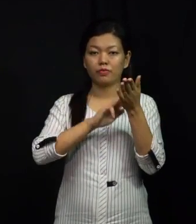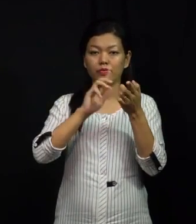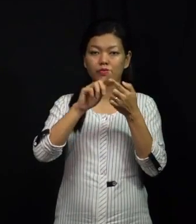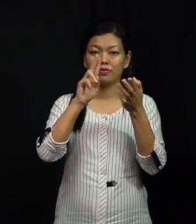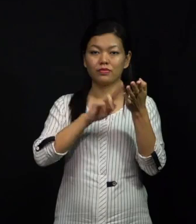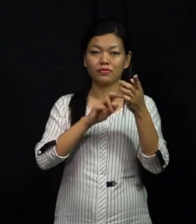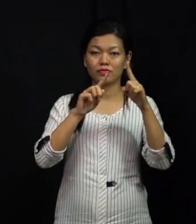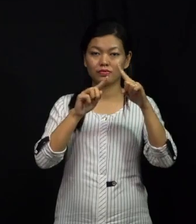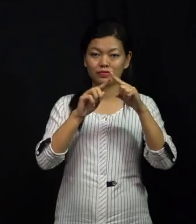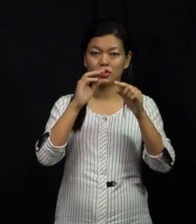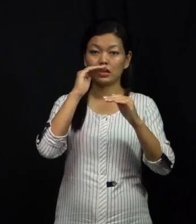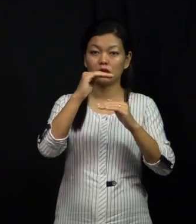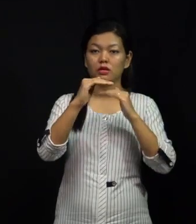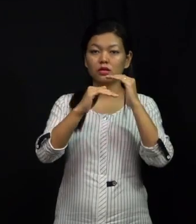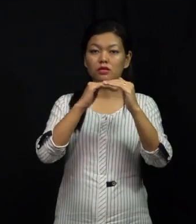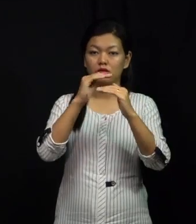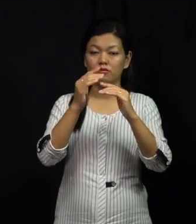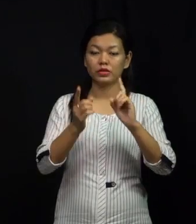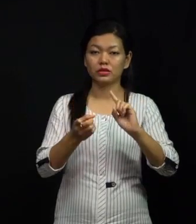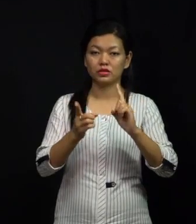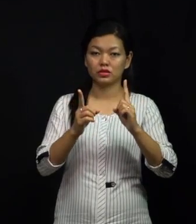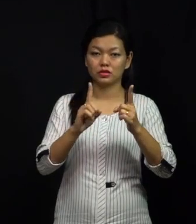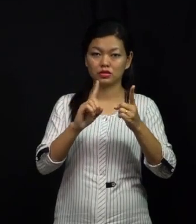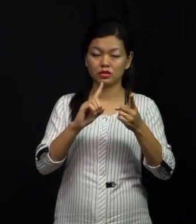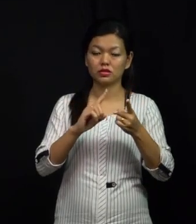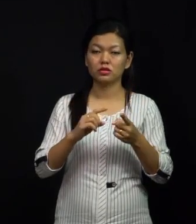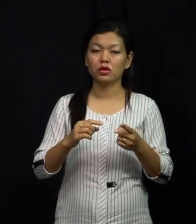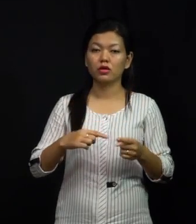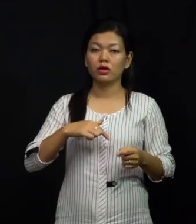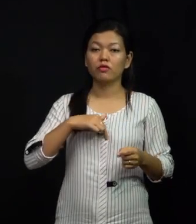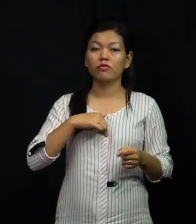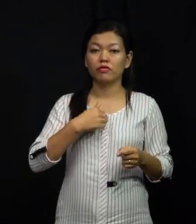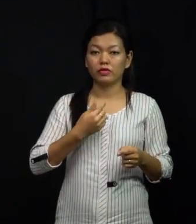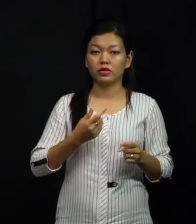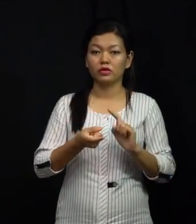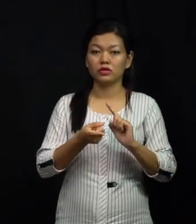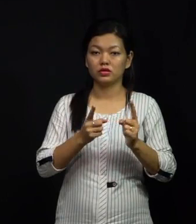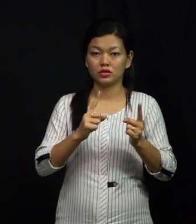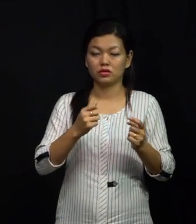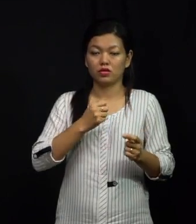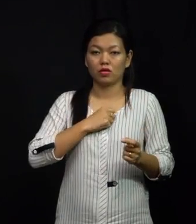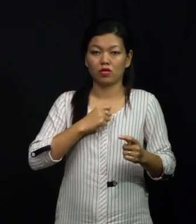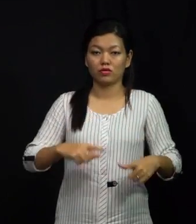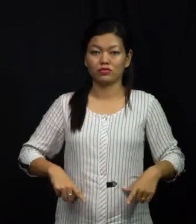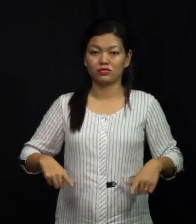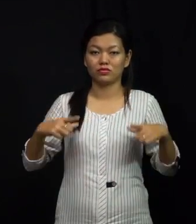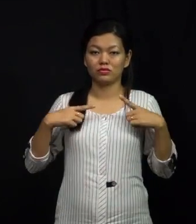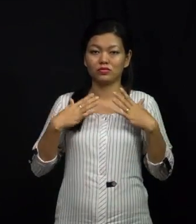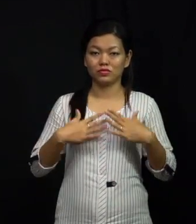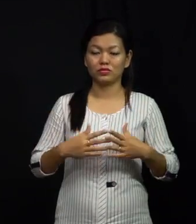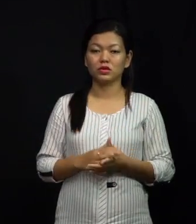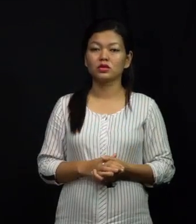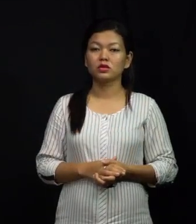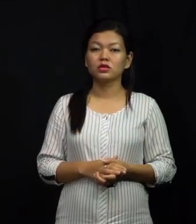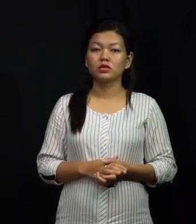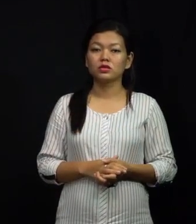sometimes, but definitely change is happening in your life, right? So with that understanding, let us try to look into the